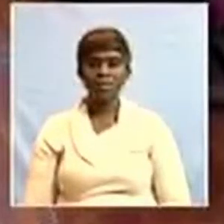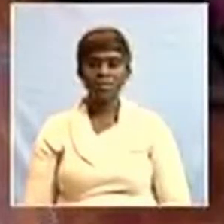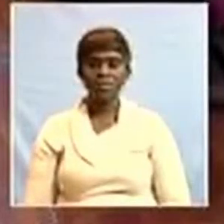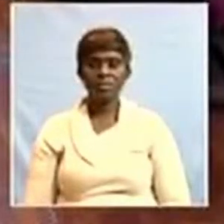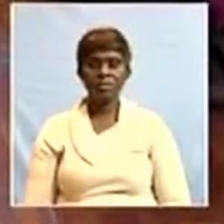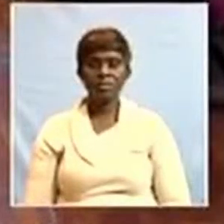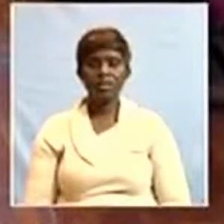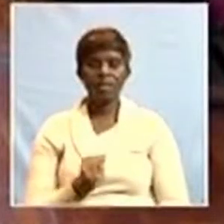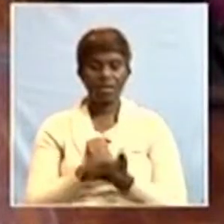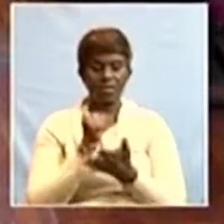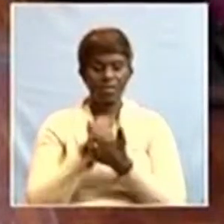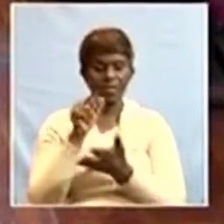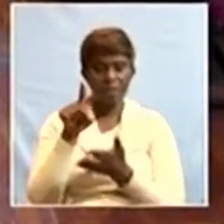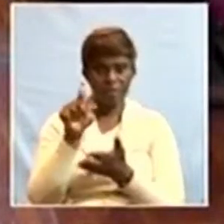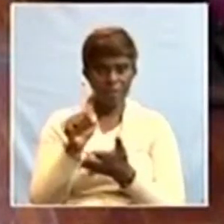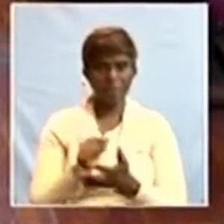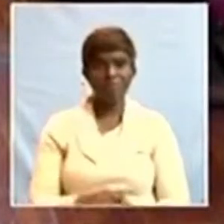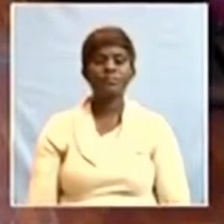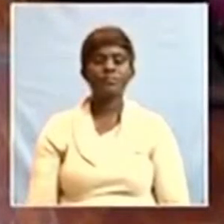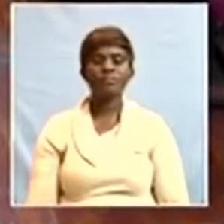Directors should help the PS.